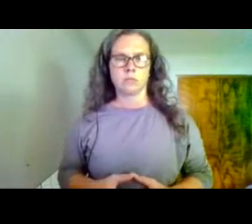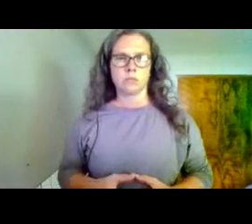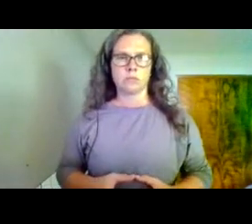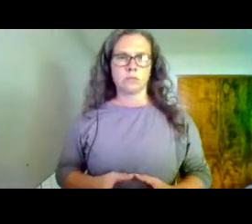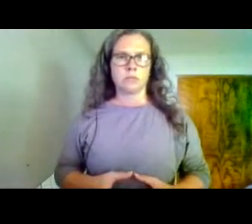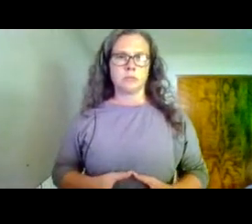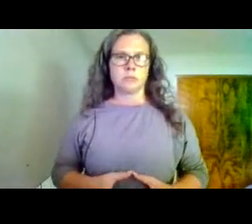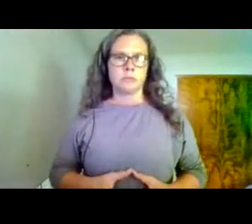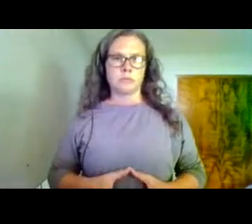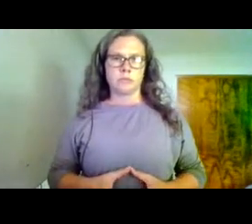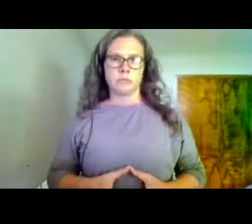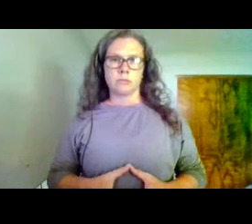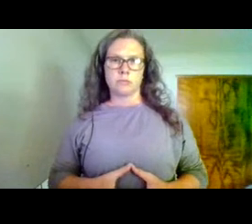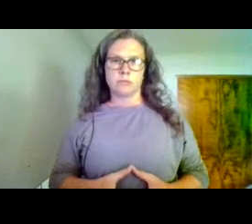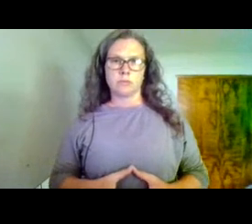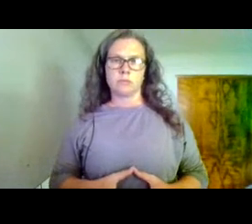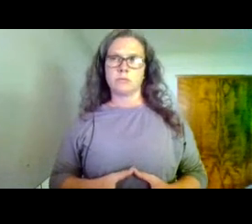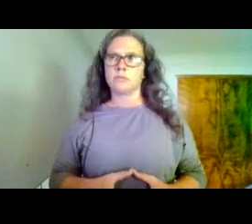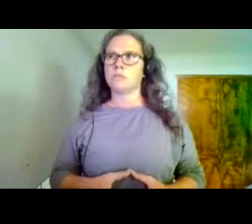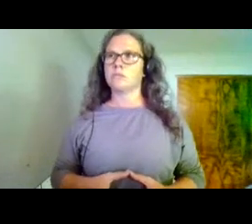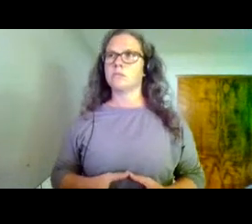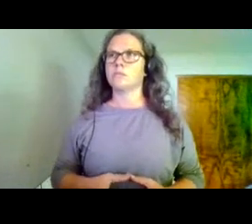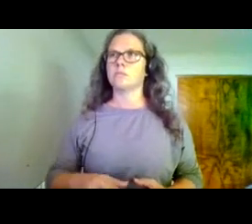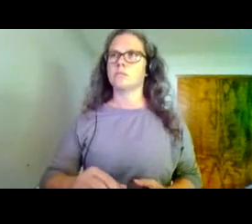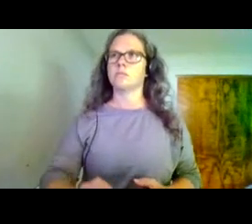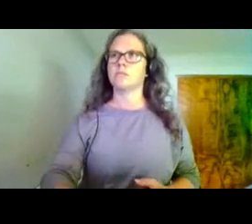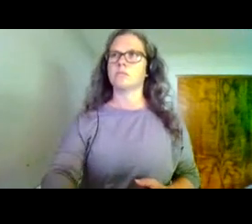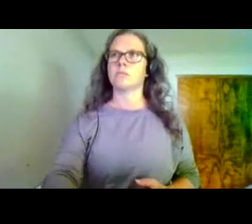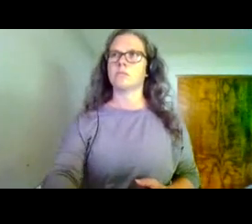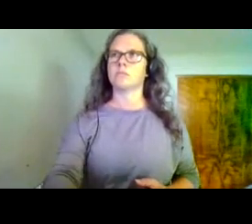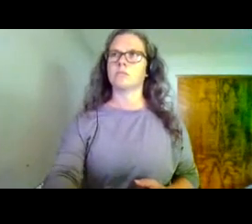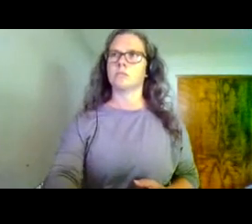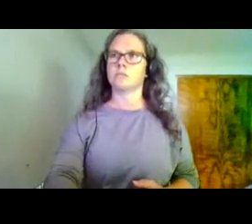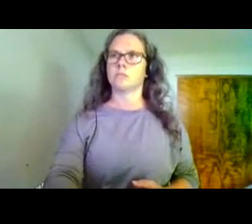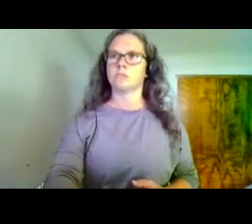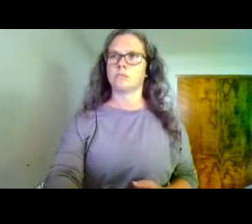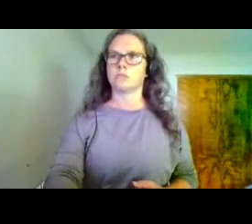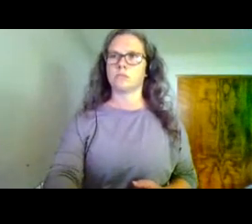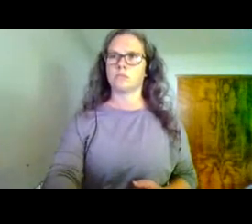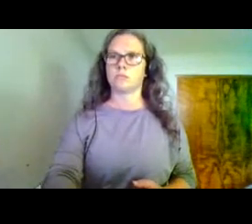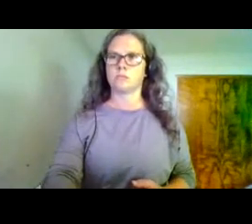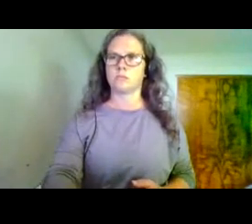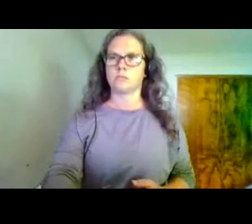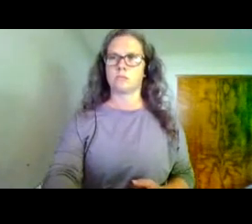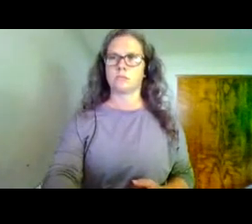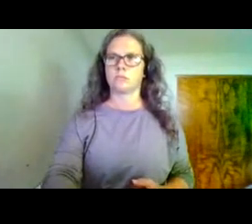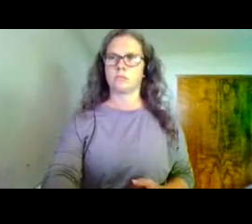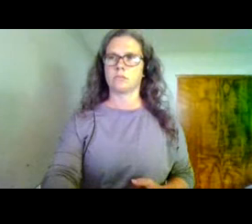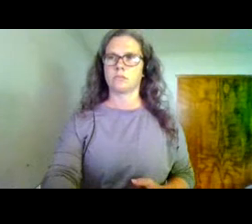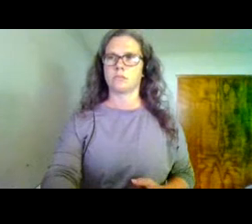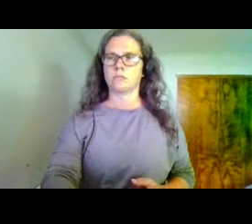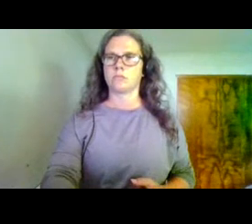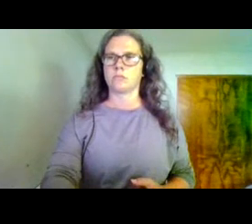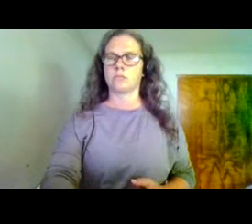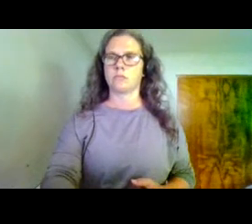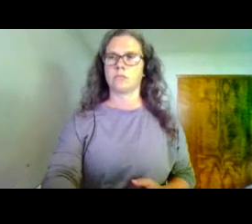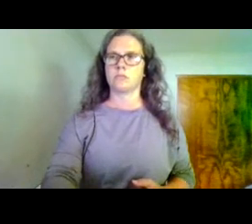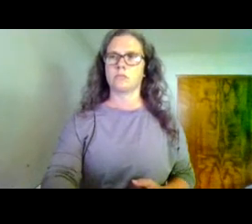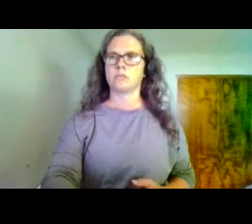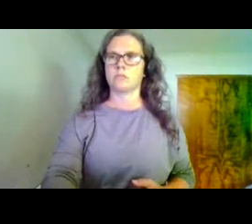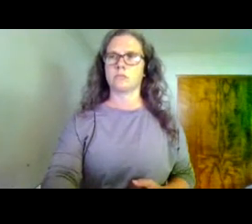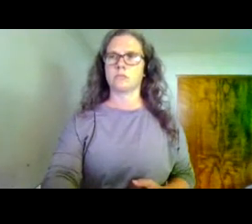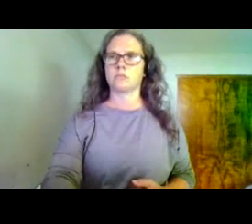can get into a double net straw blanket. It's a little bit more hardy, a little better option if you get a